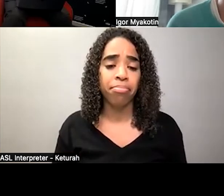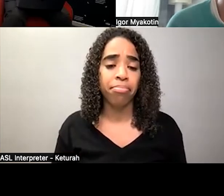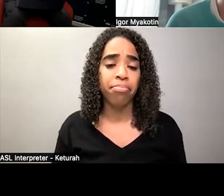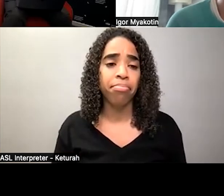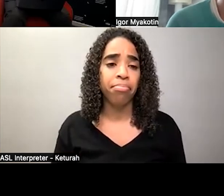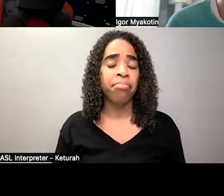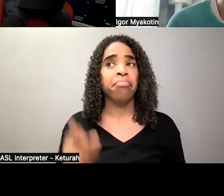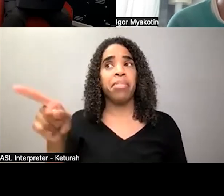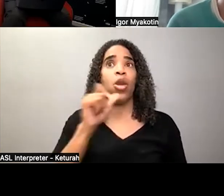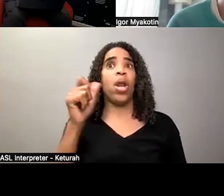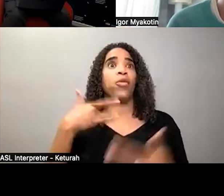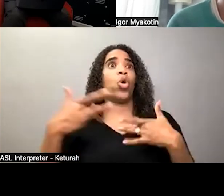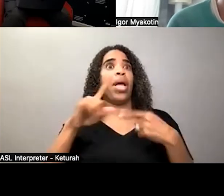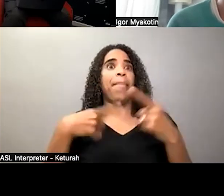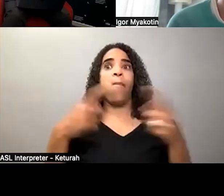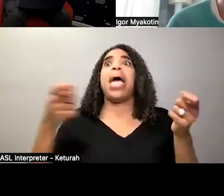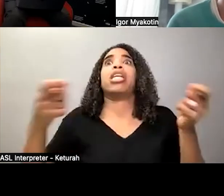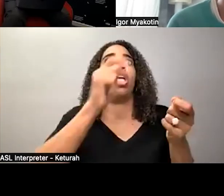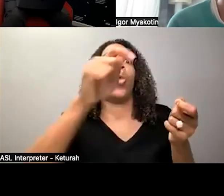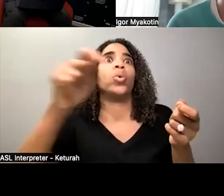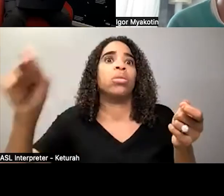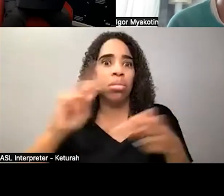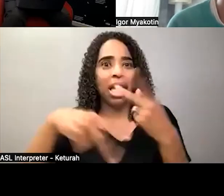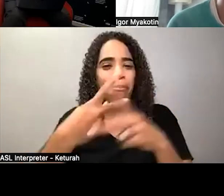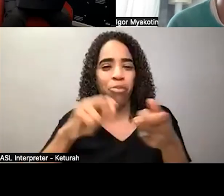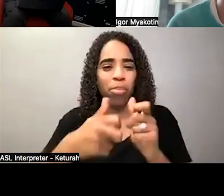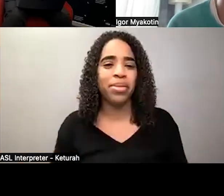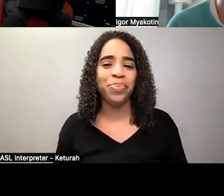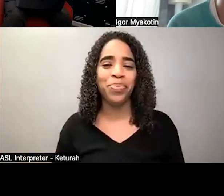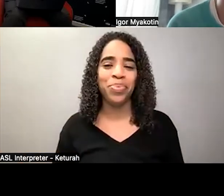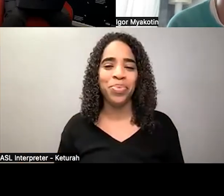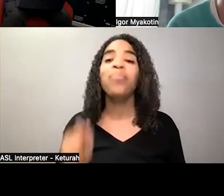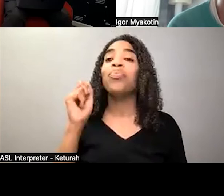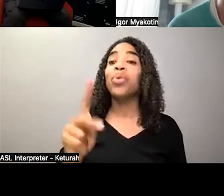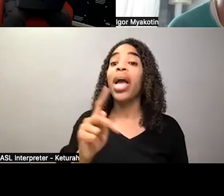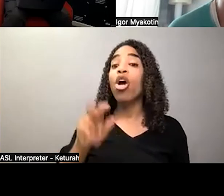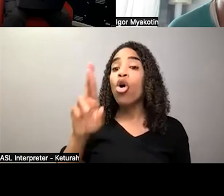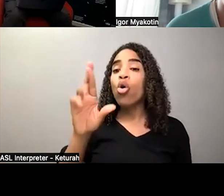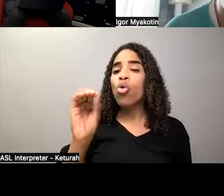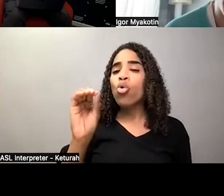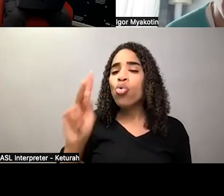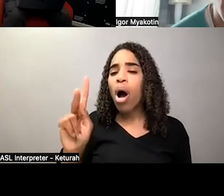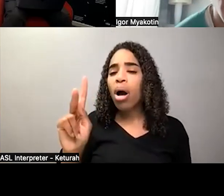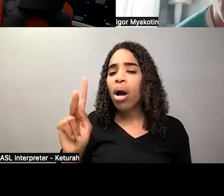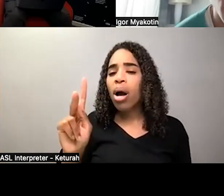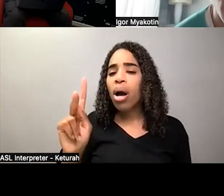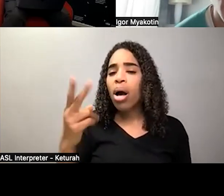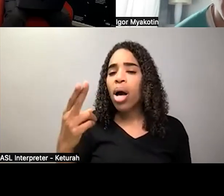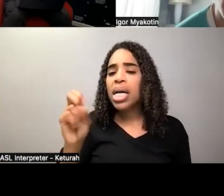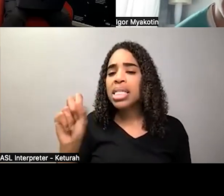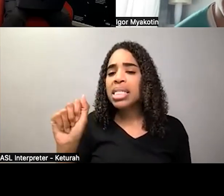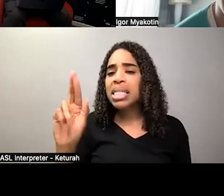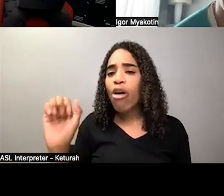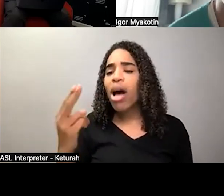manage Right. inside the country. Yeah. Rokhsareh, we have a comment here. Somebody is thanking you for being so